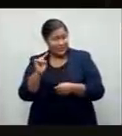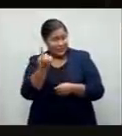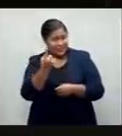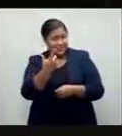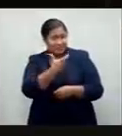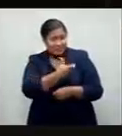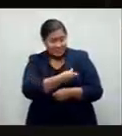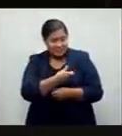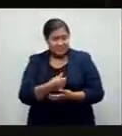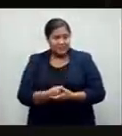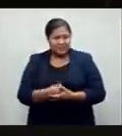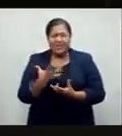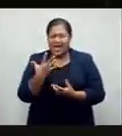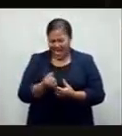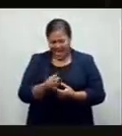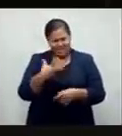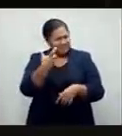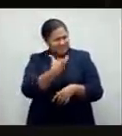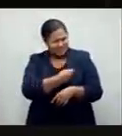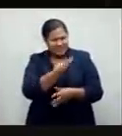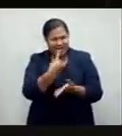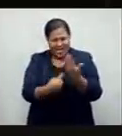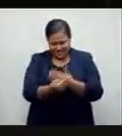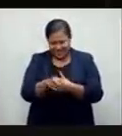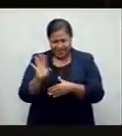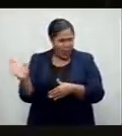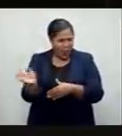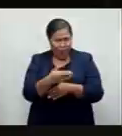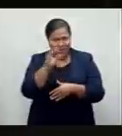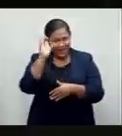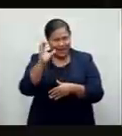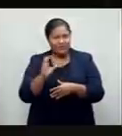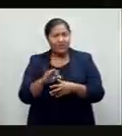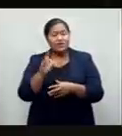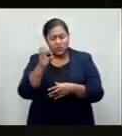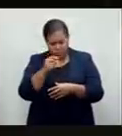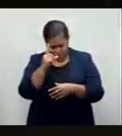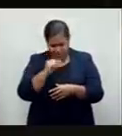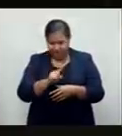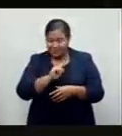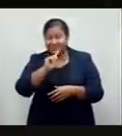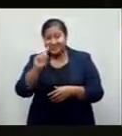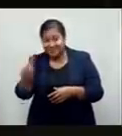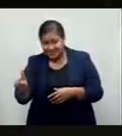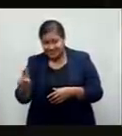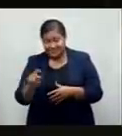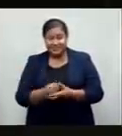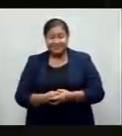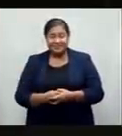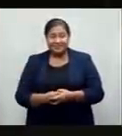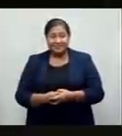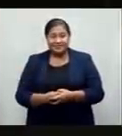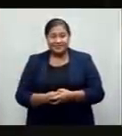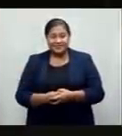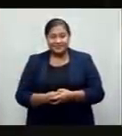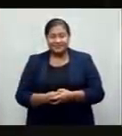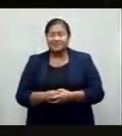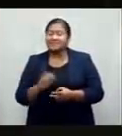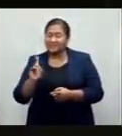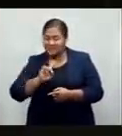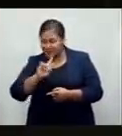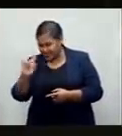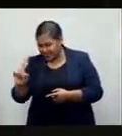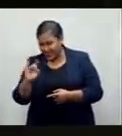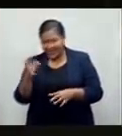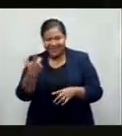wide vaccination campaign around the country where these individuals can take the approach to get